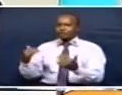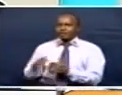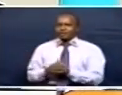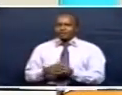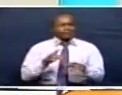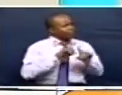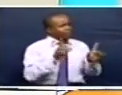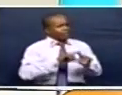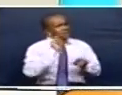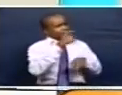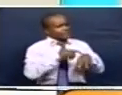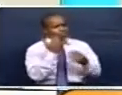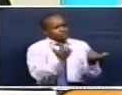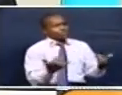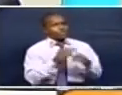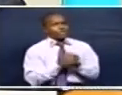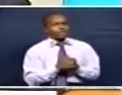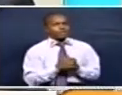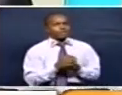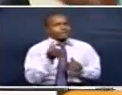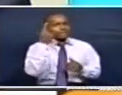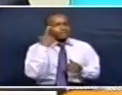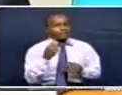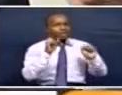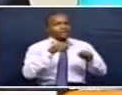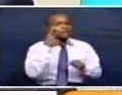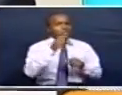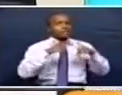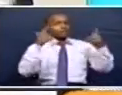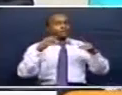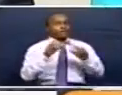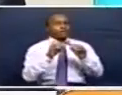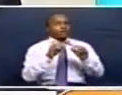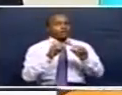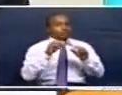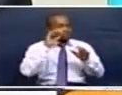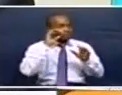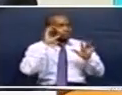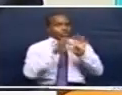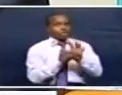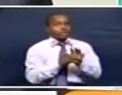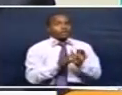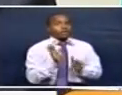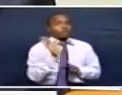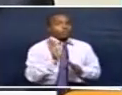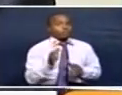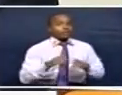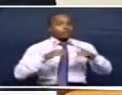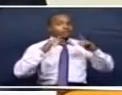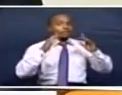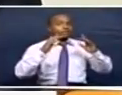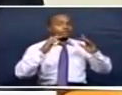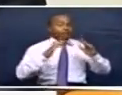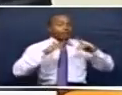senator then. Okay. And he understands. He can see the bigger picture. You know, Barack Obama is bigger than